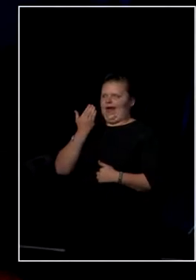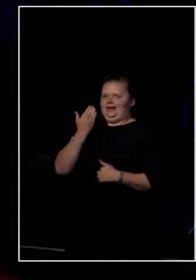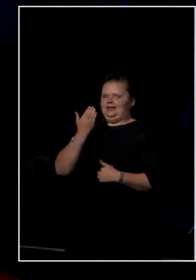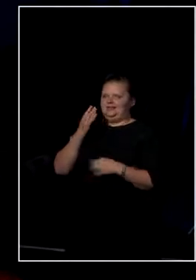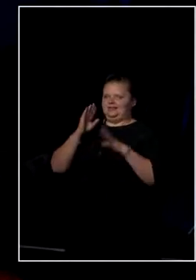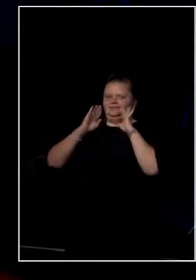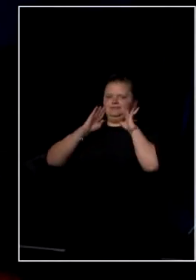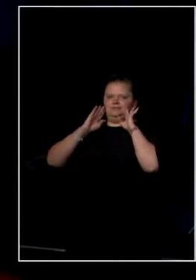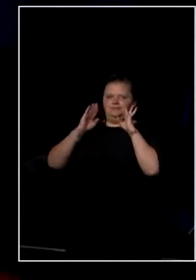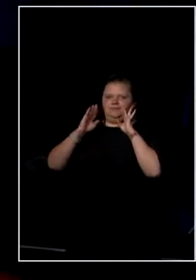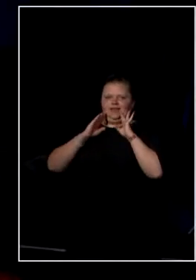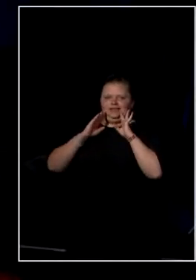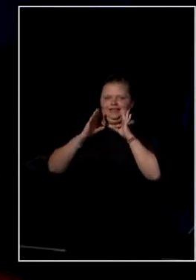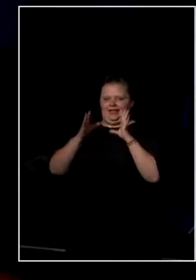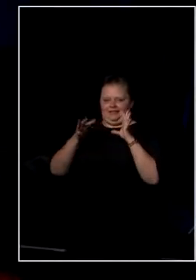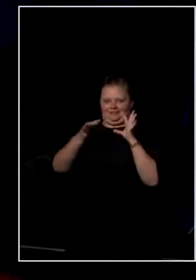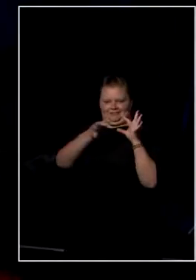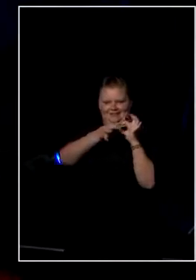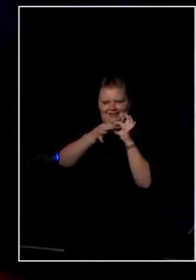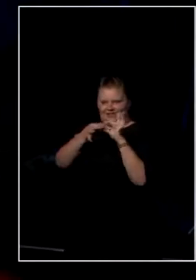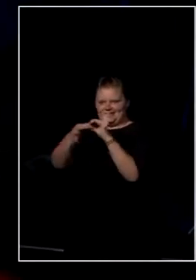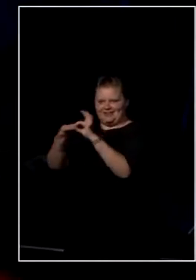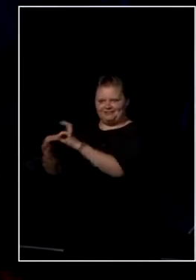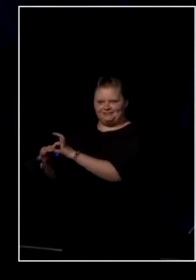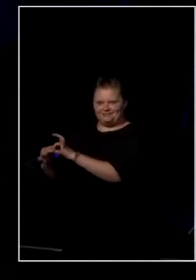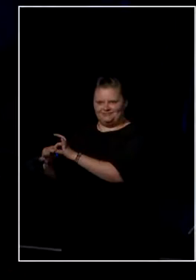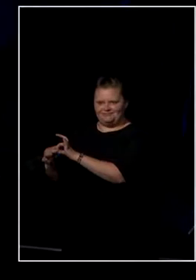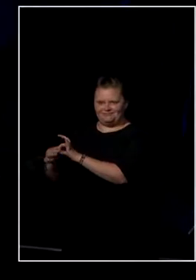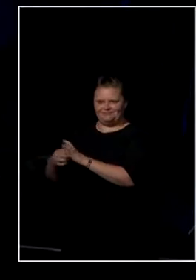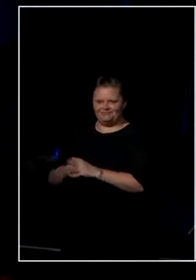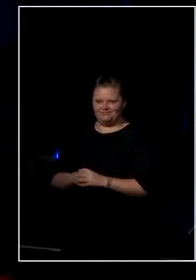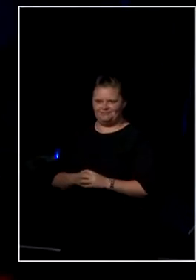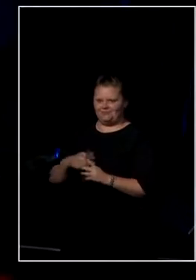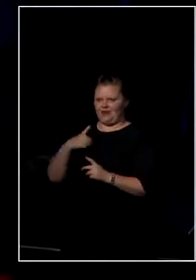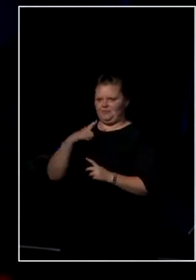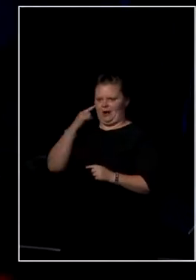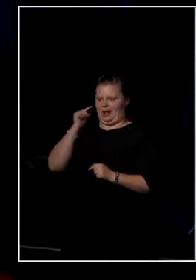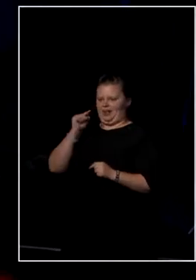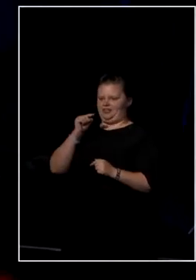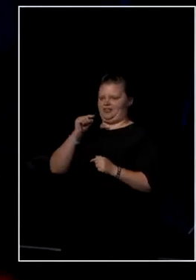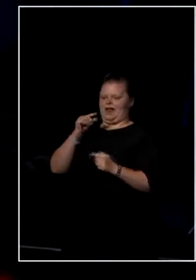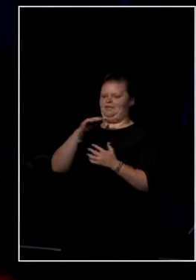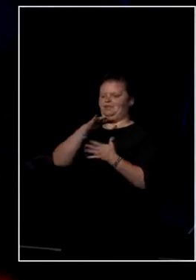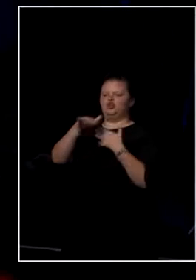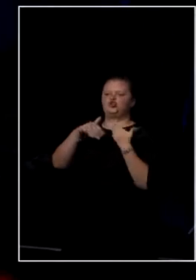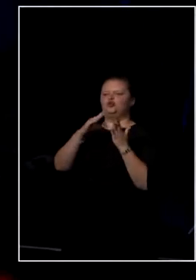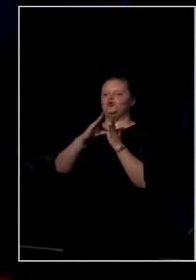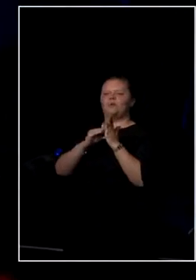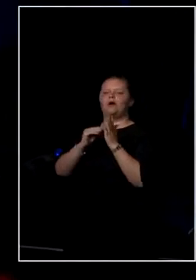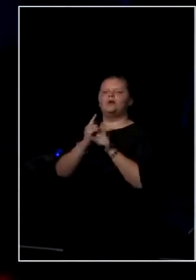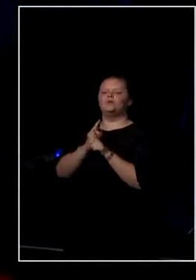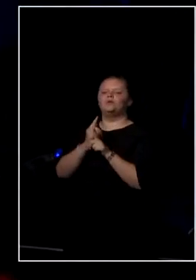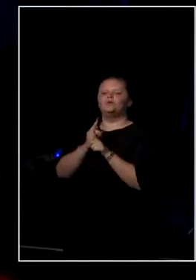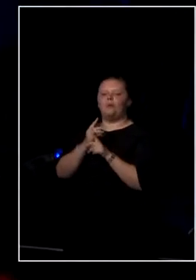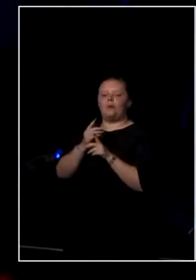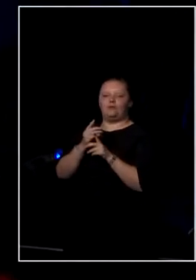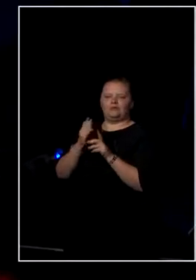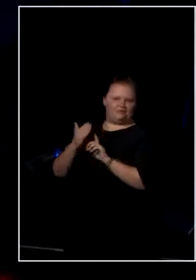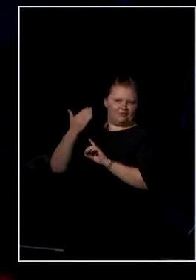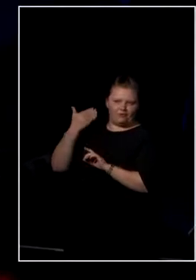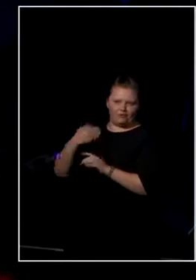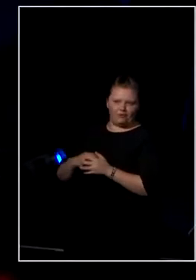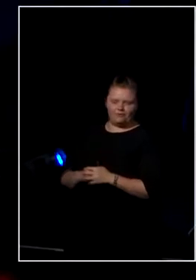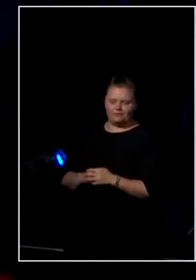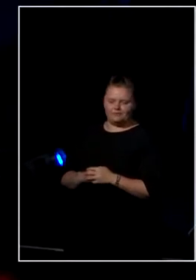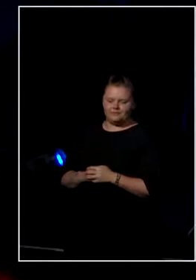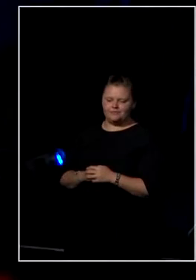phenomenal is the connectivity, because of, again, I think that social model that we brought up earlier on, that we